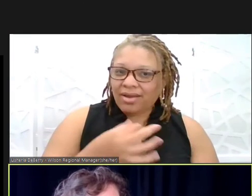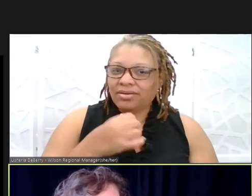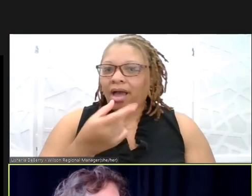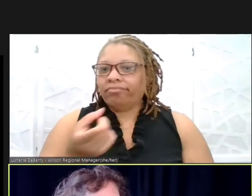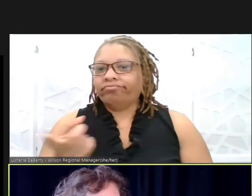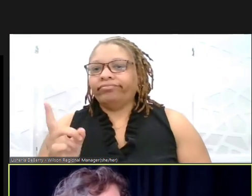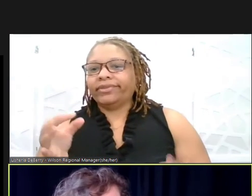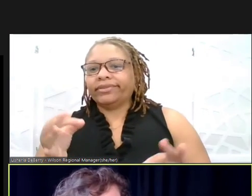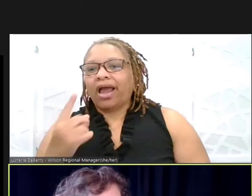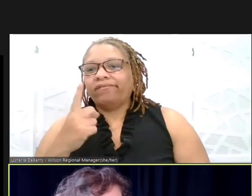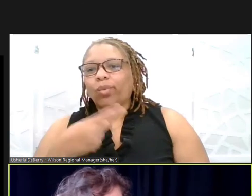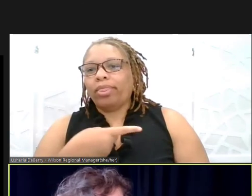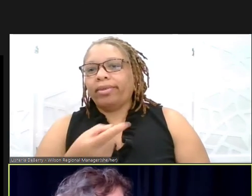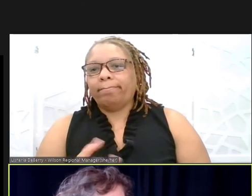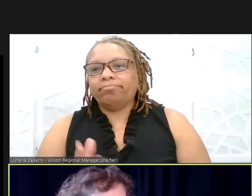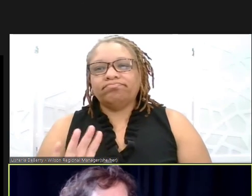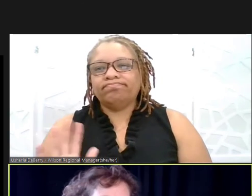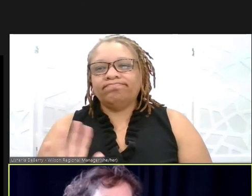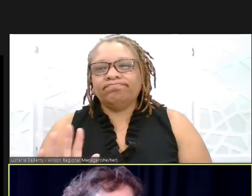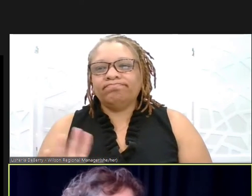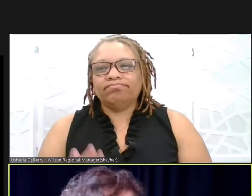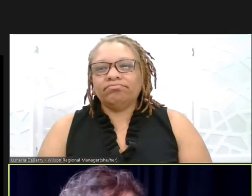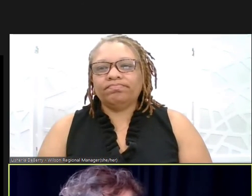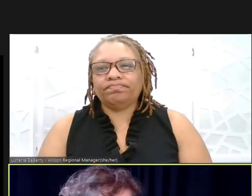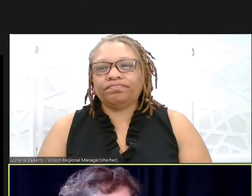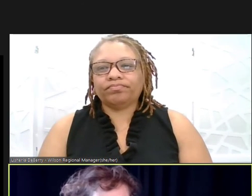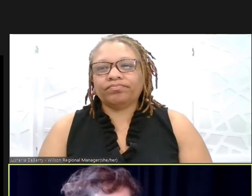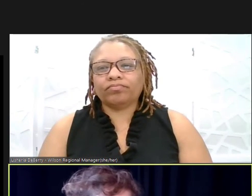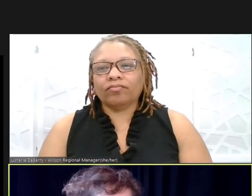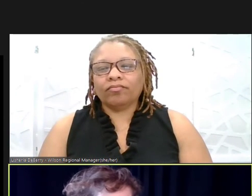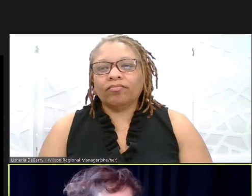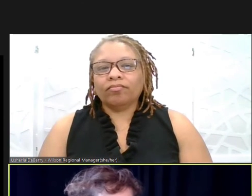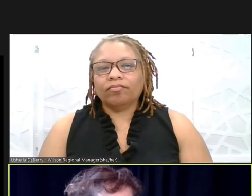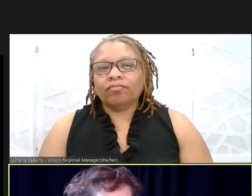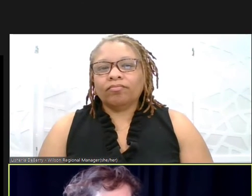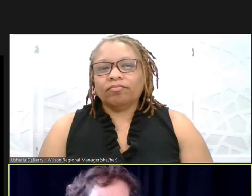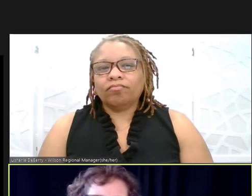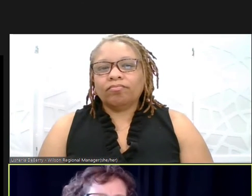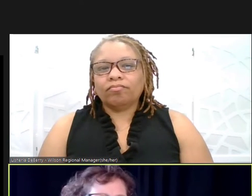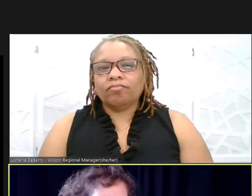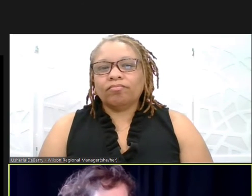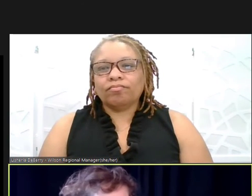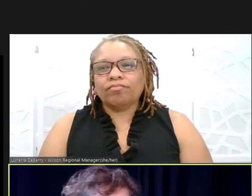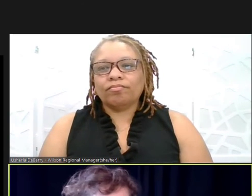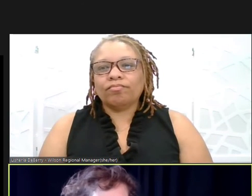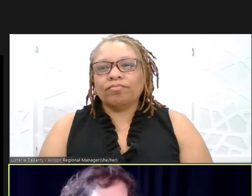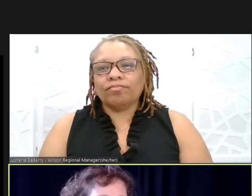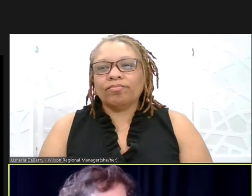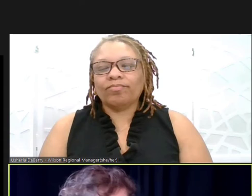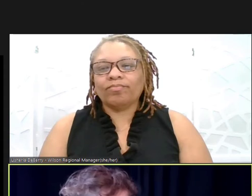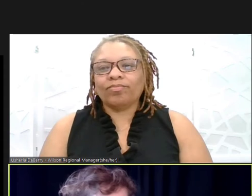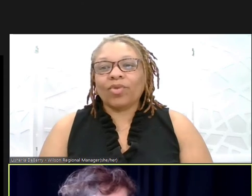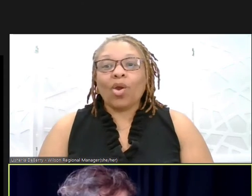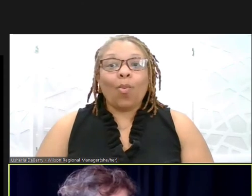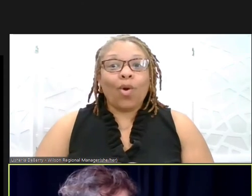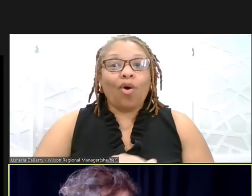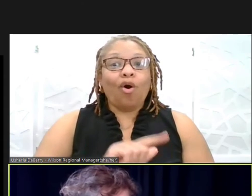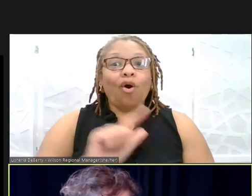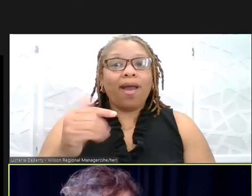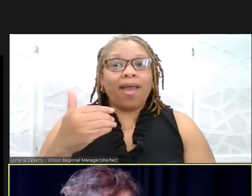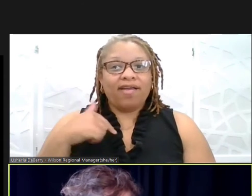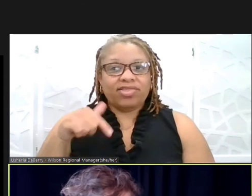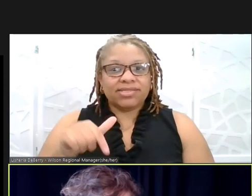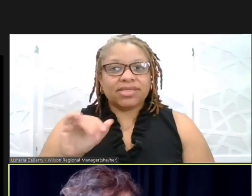For that deaf, hard of hearing, or deafblind person, let them decide what is appropriate for them. Do not make the decision for the community.